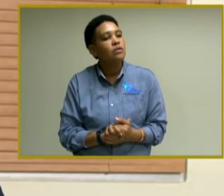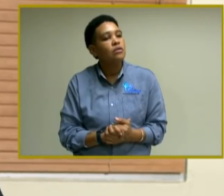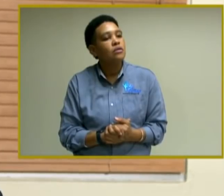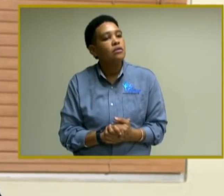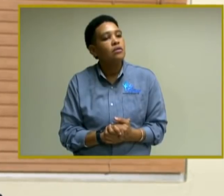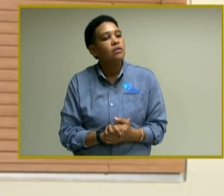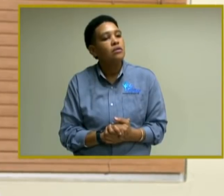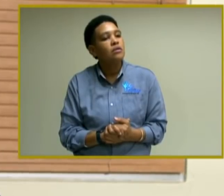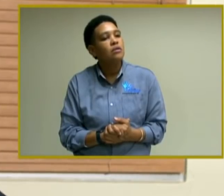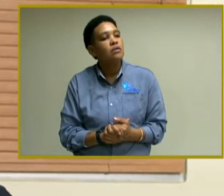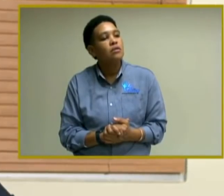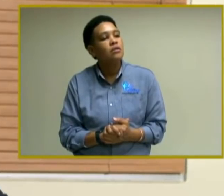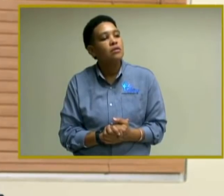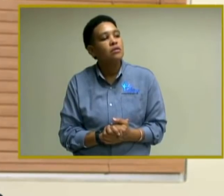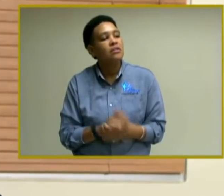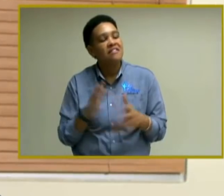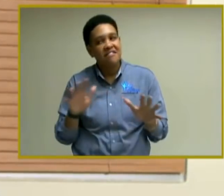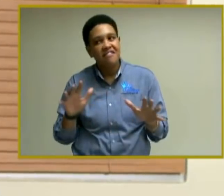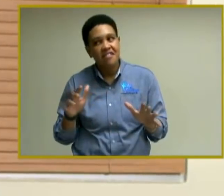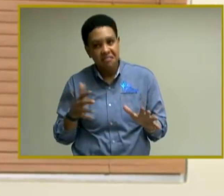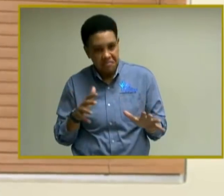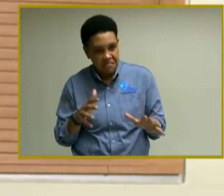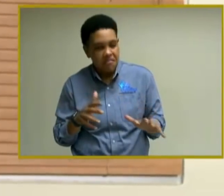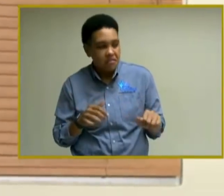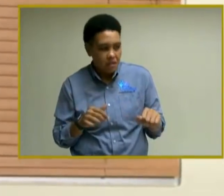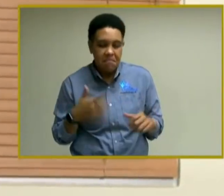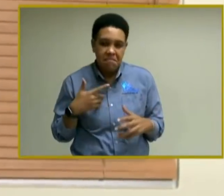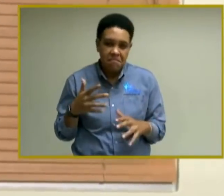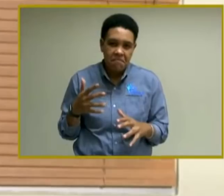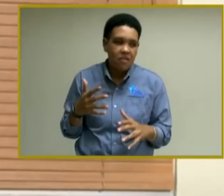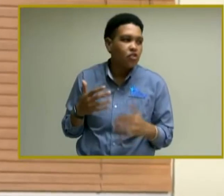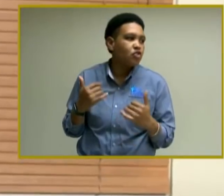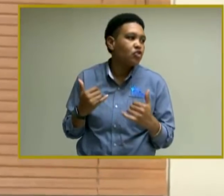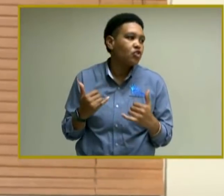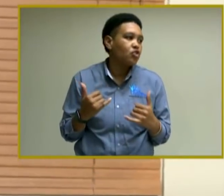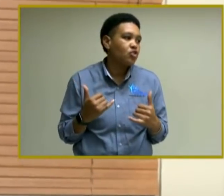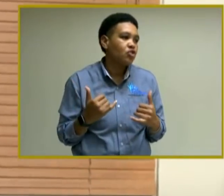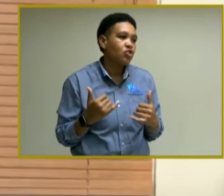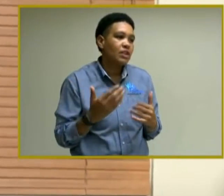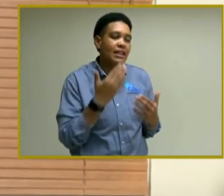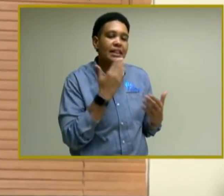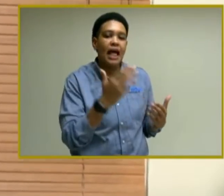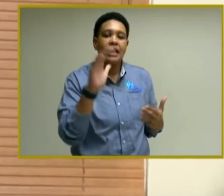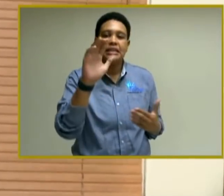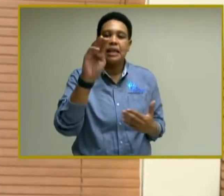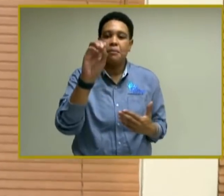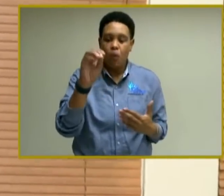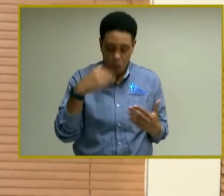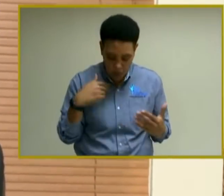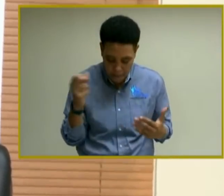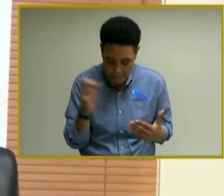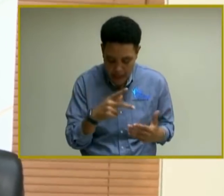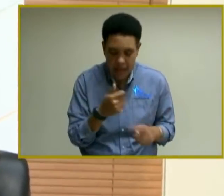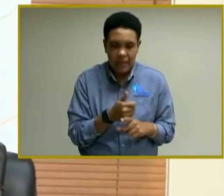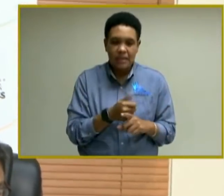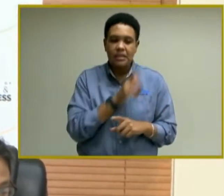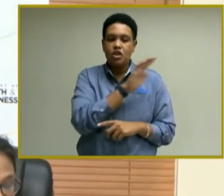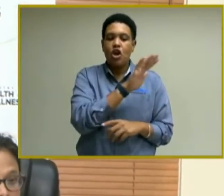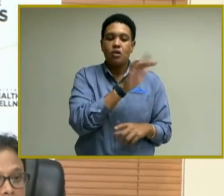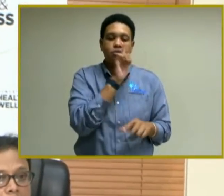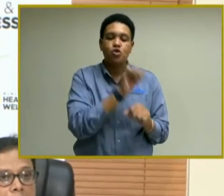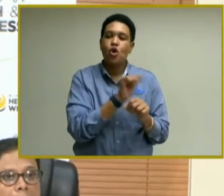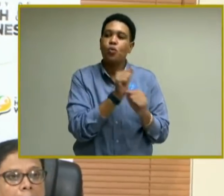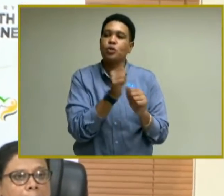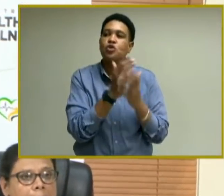right, you finish? Yes, I'm finished. Okay, so we'll let me just thank the CMO. We'll get back to her, I'm sure,